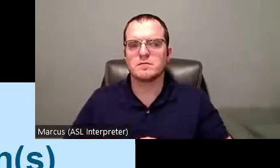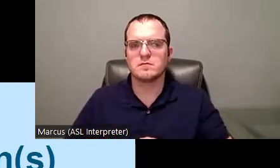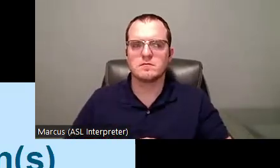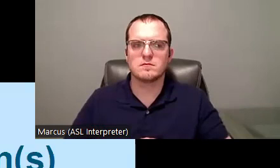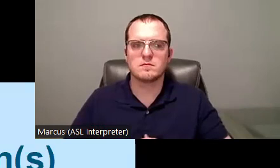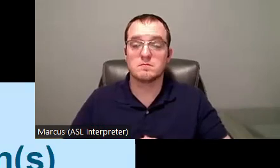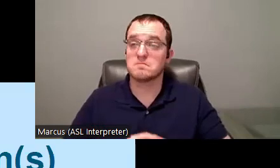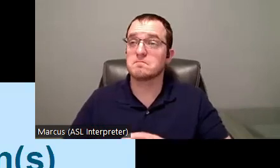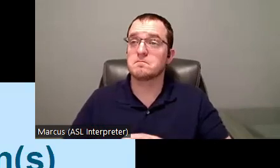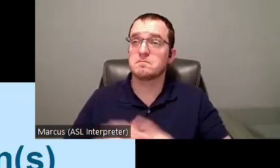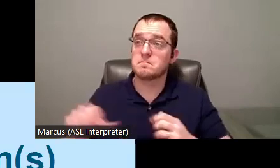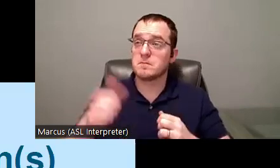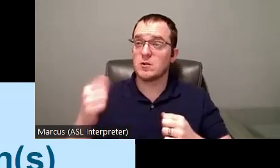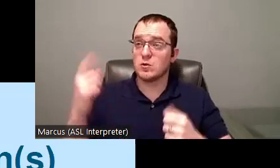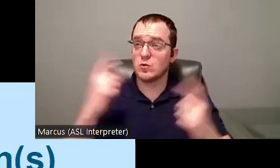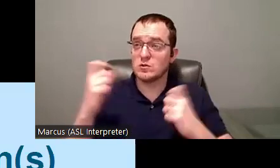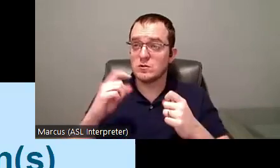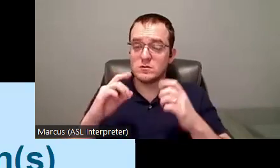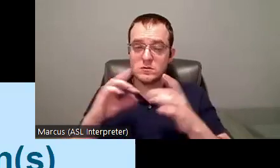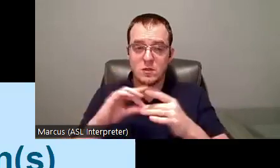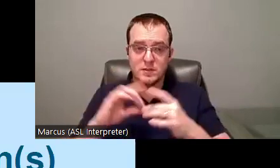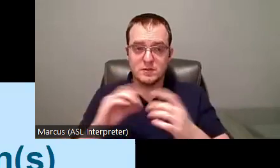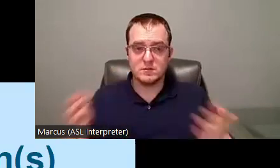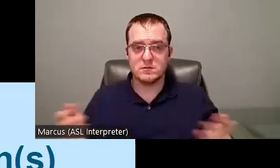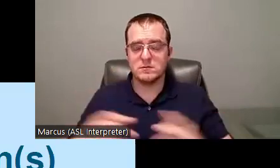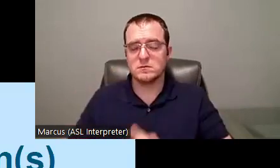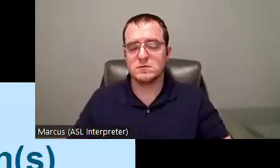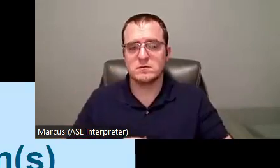Any other questions or comments from board members?